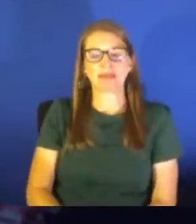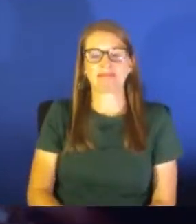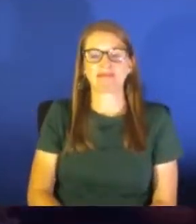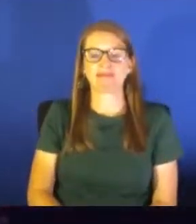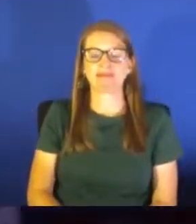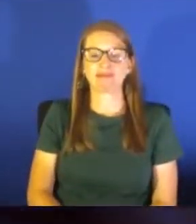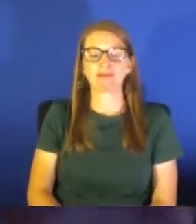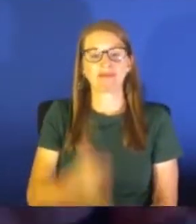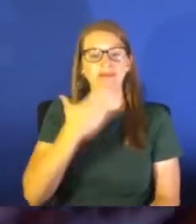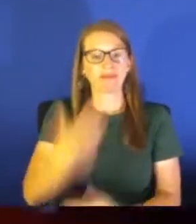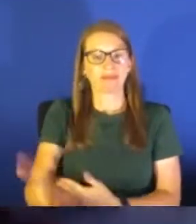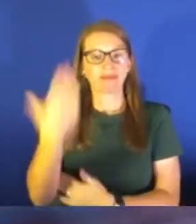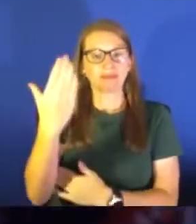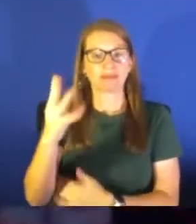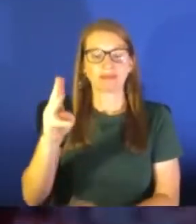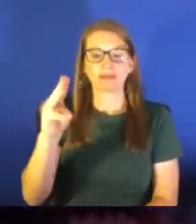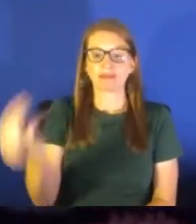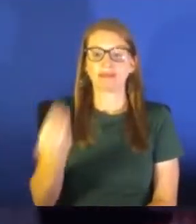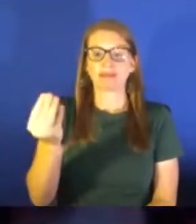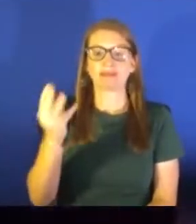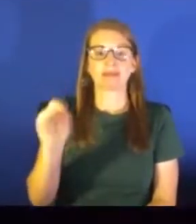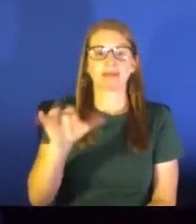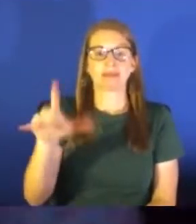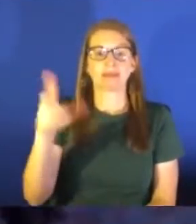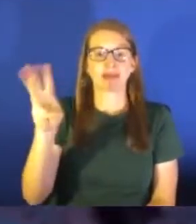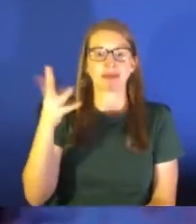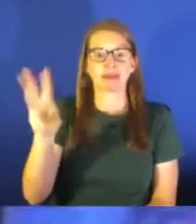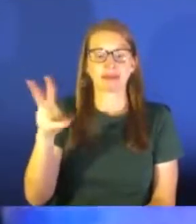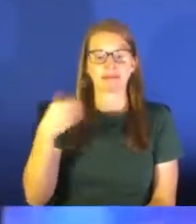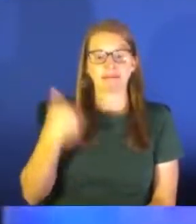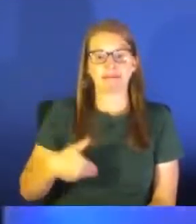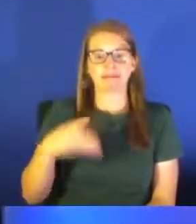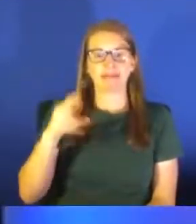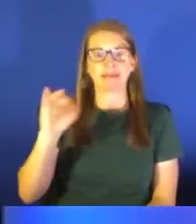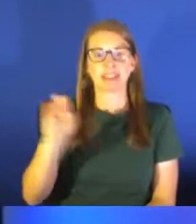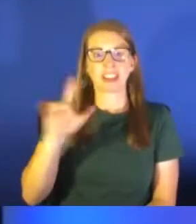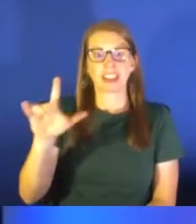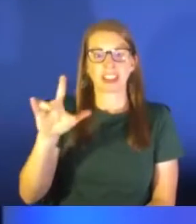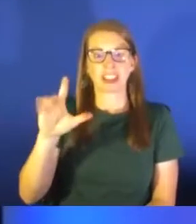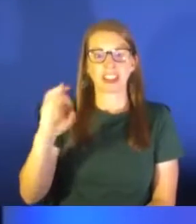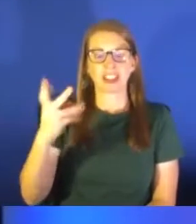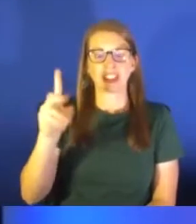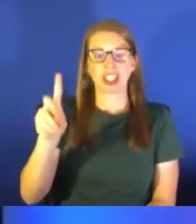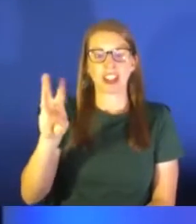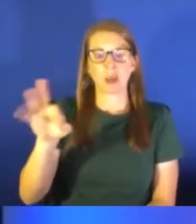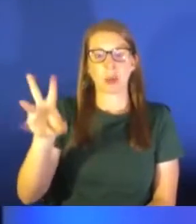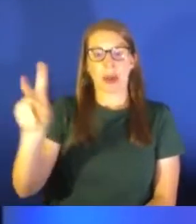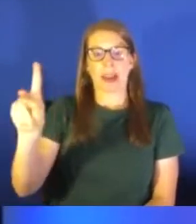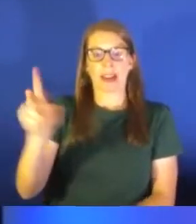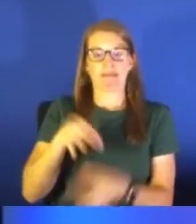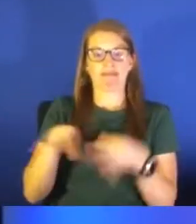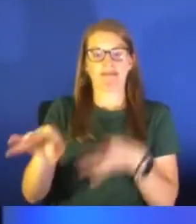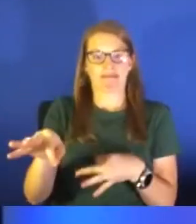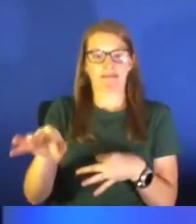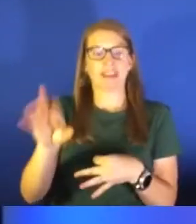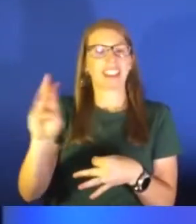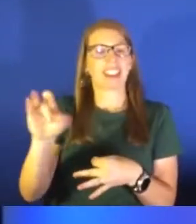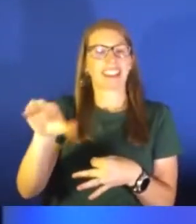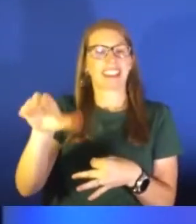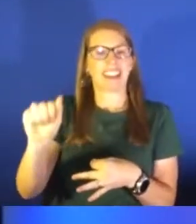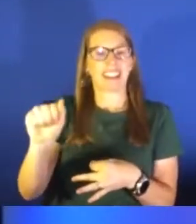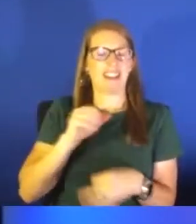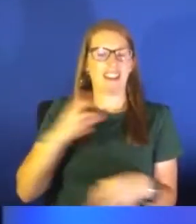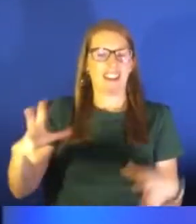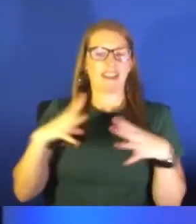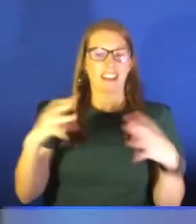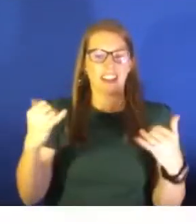Good morning. It's Monday, May 16th. I'm Jill Chadwick in for Jessica Lovell, who is off today. Thanks for joining us here on Facebook, YouTube,